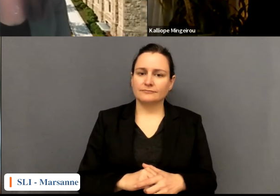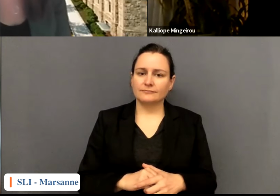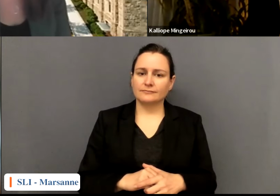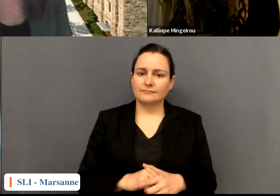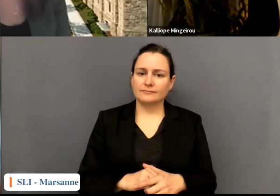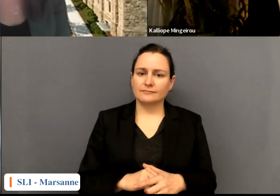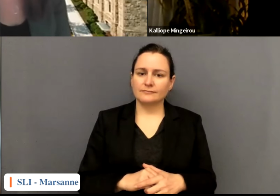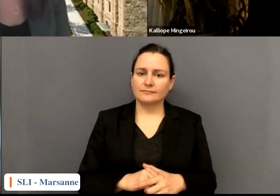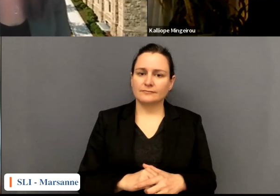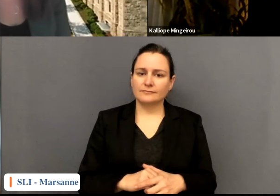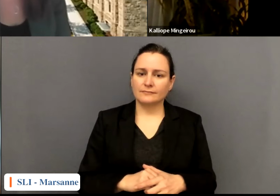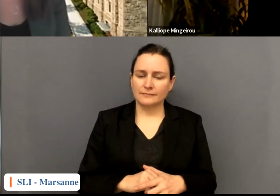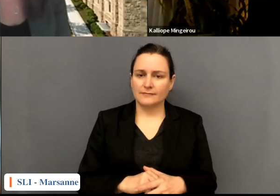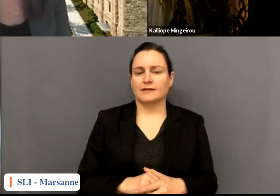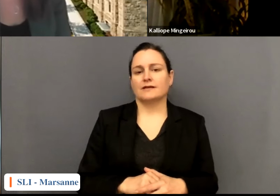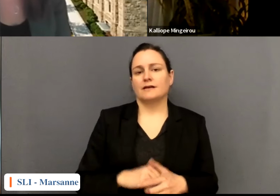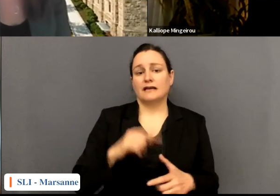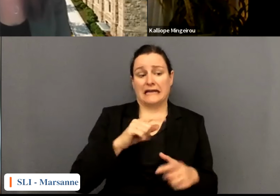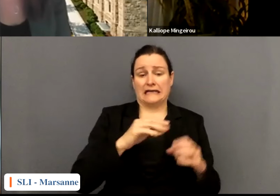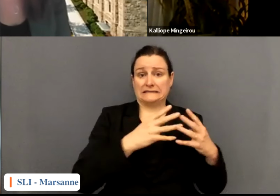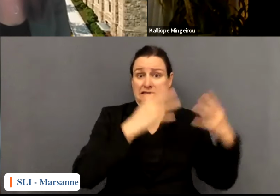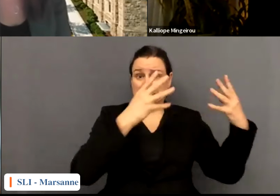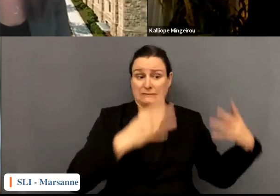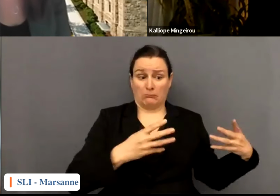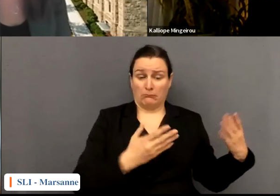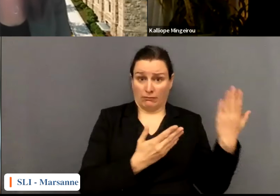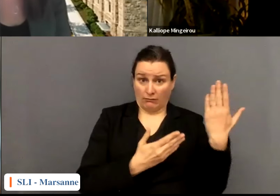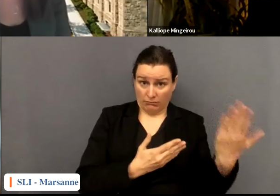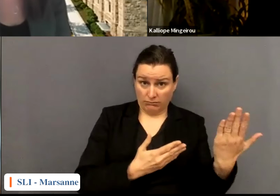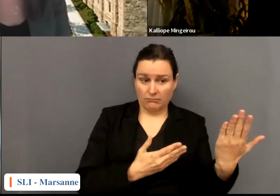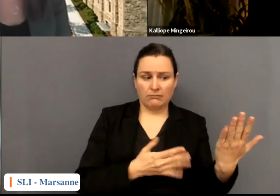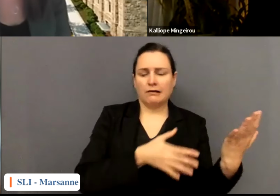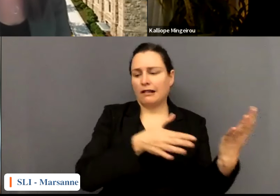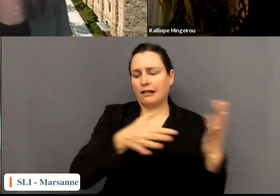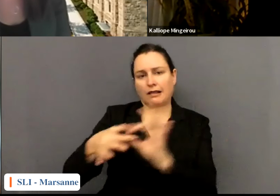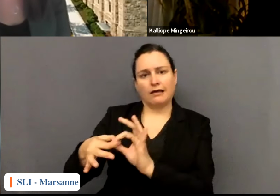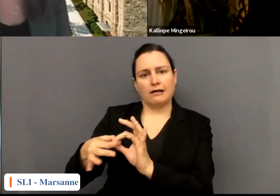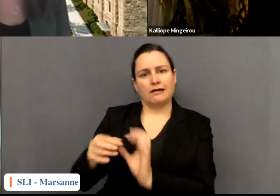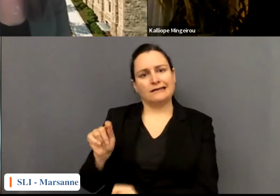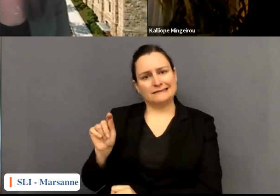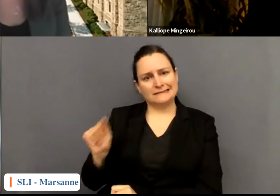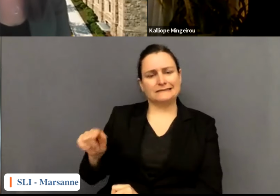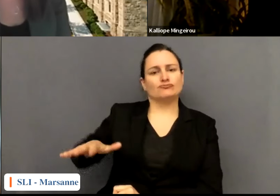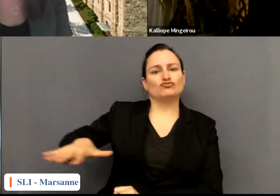better systems linkage if we want to explore